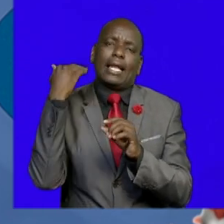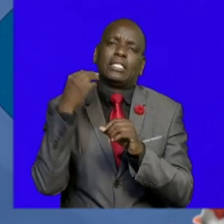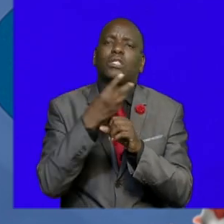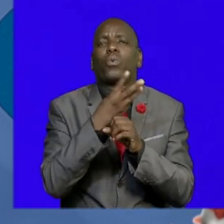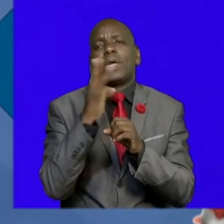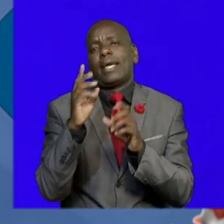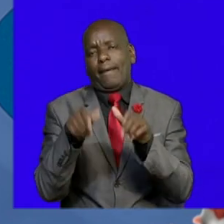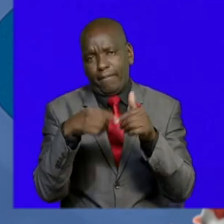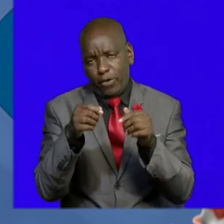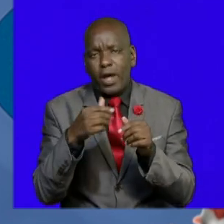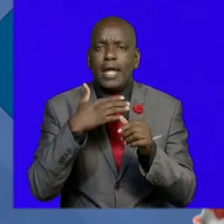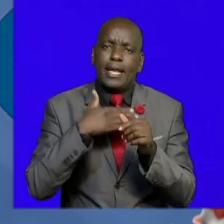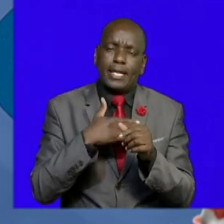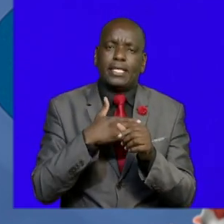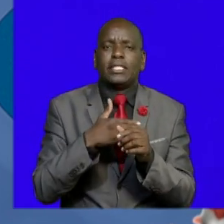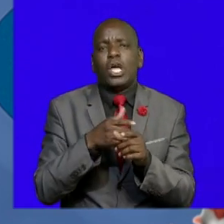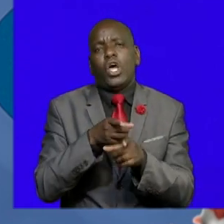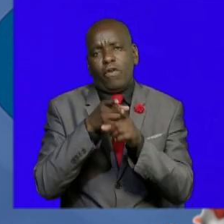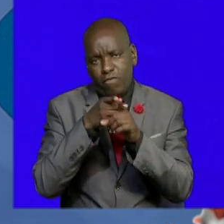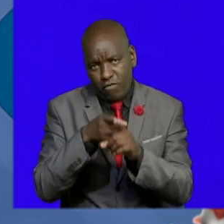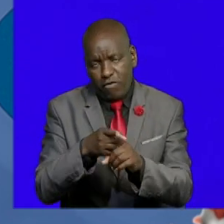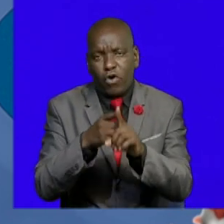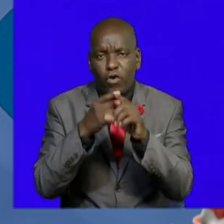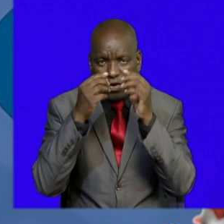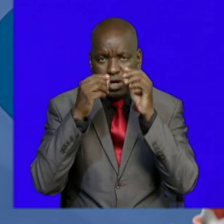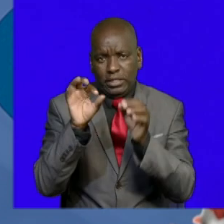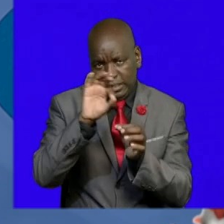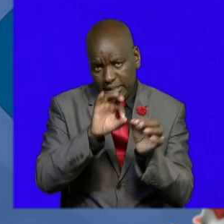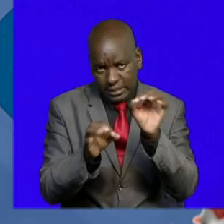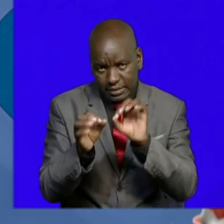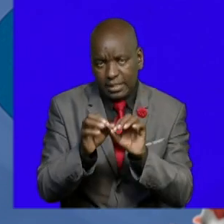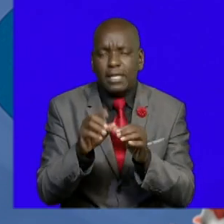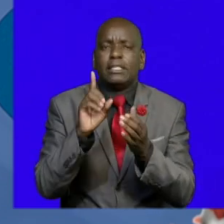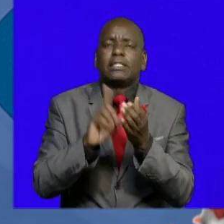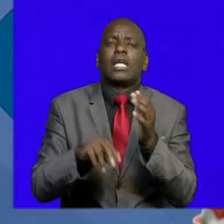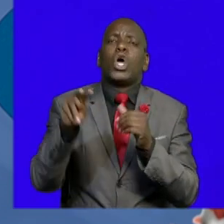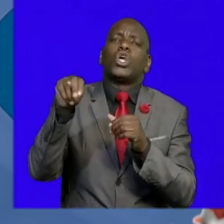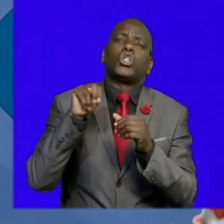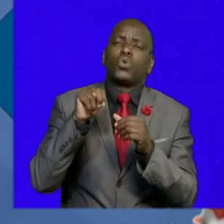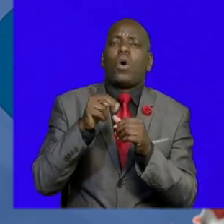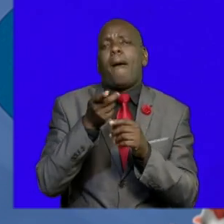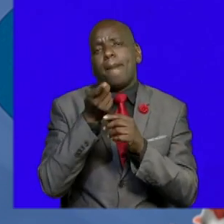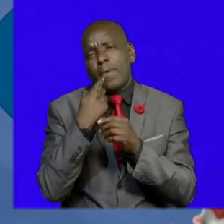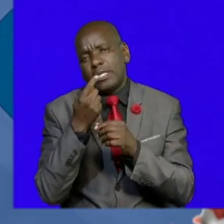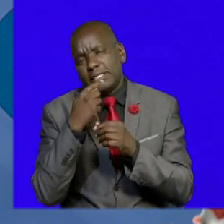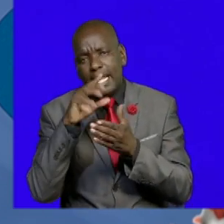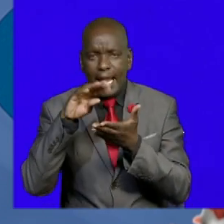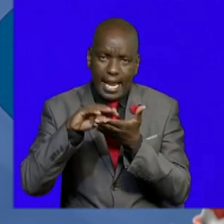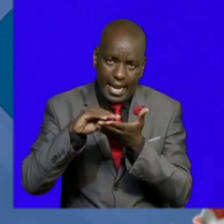week. The need to follow science-based processes of introducing new medicines is a